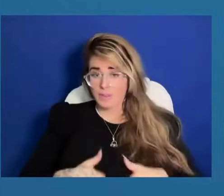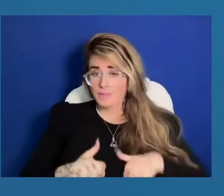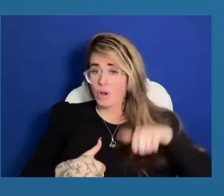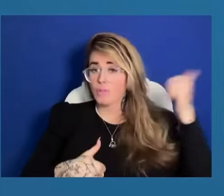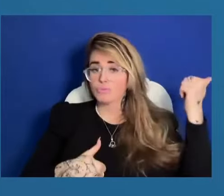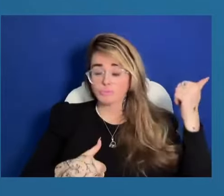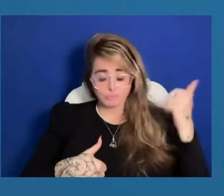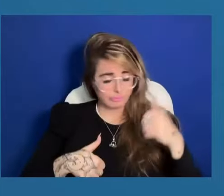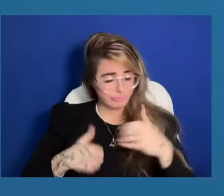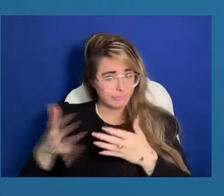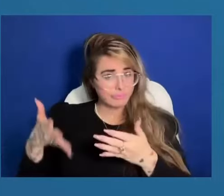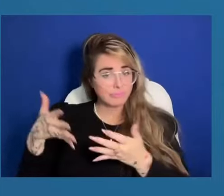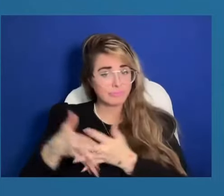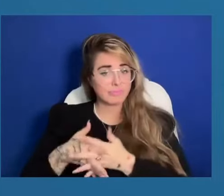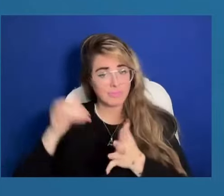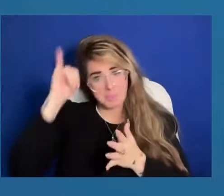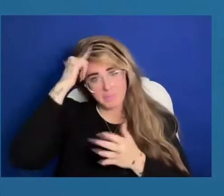Buffalo.